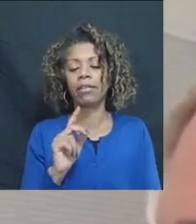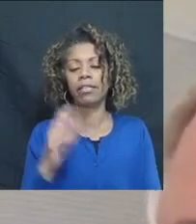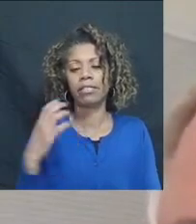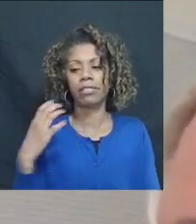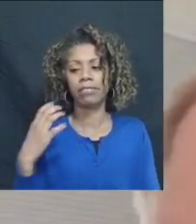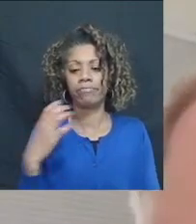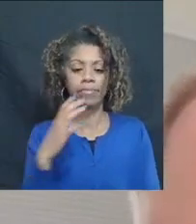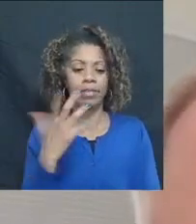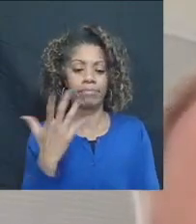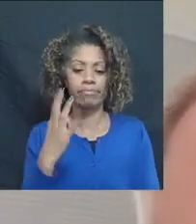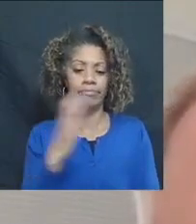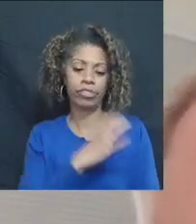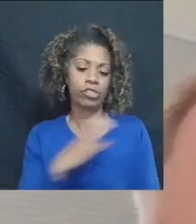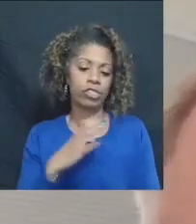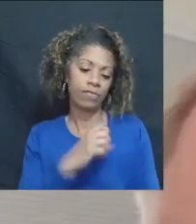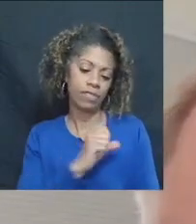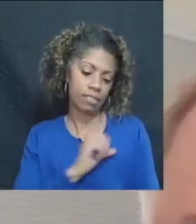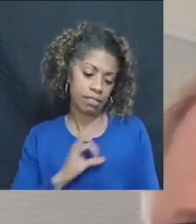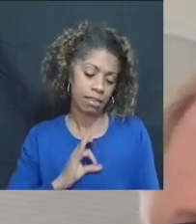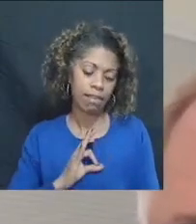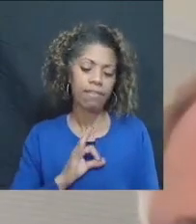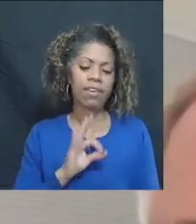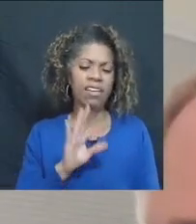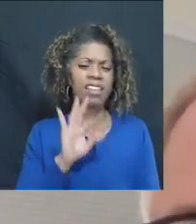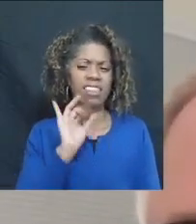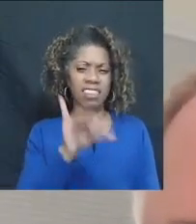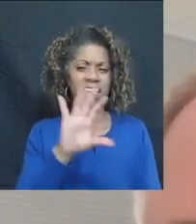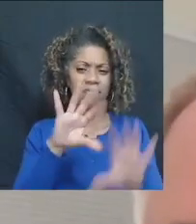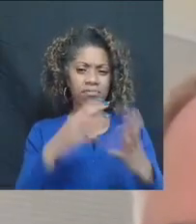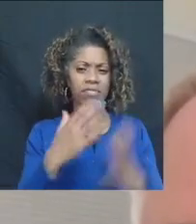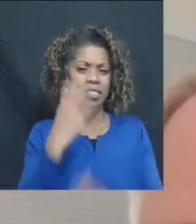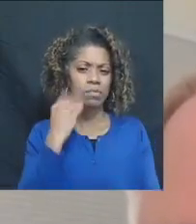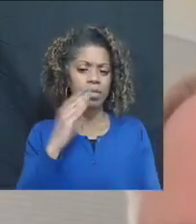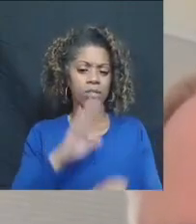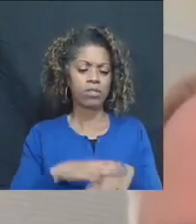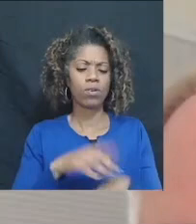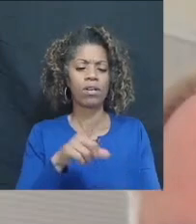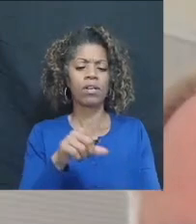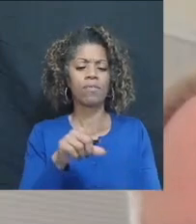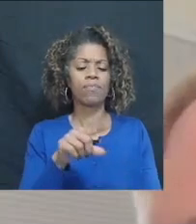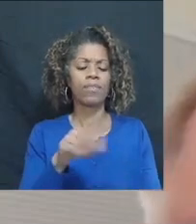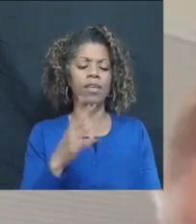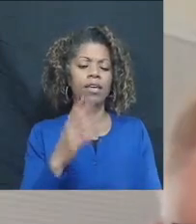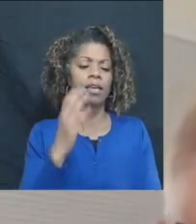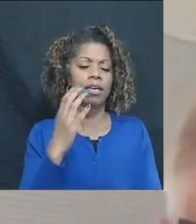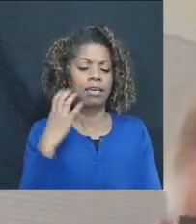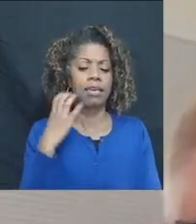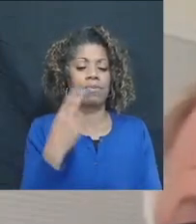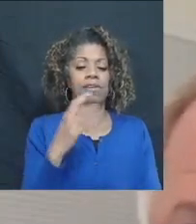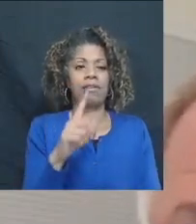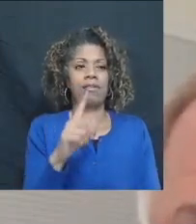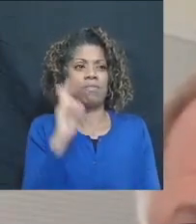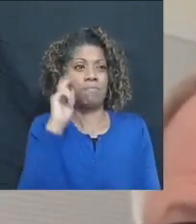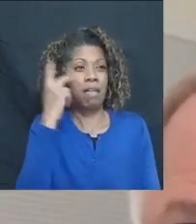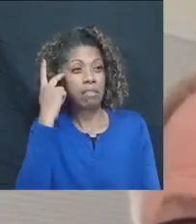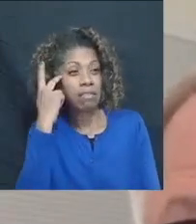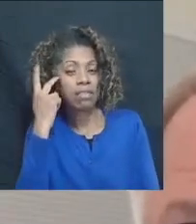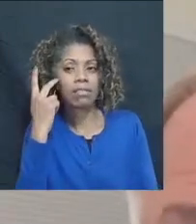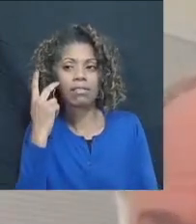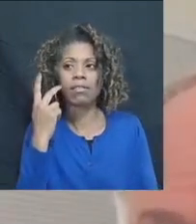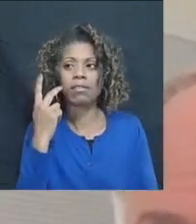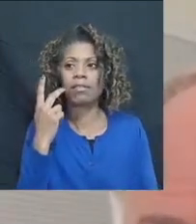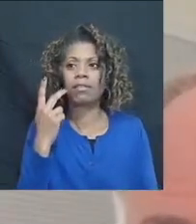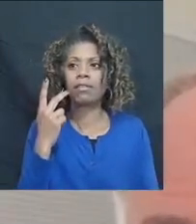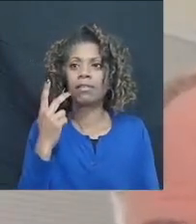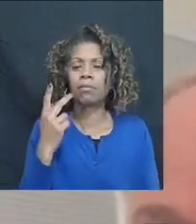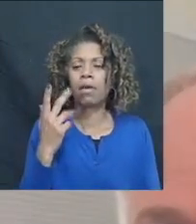that communications and policy and politics were an incredible way, obviously, that you could combine